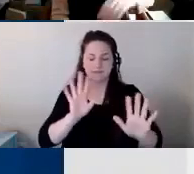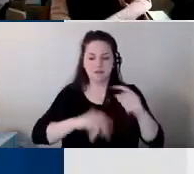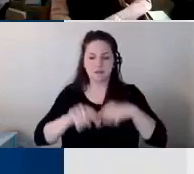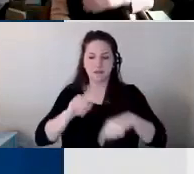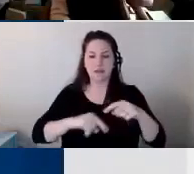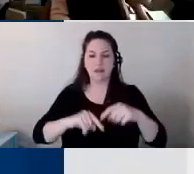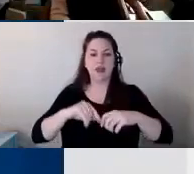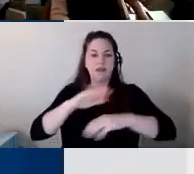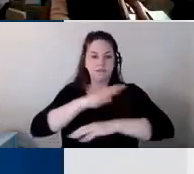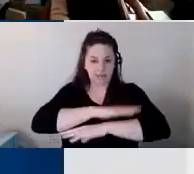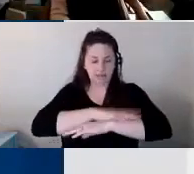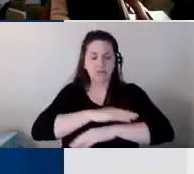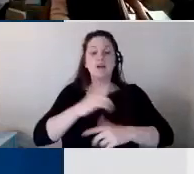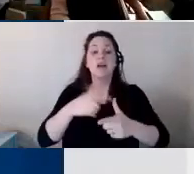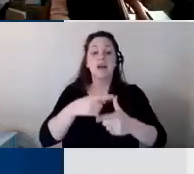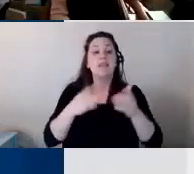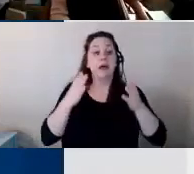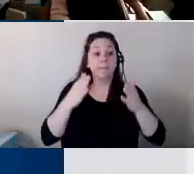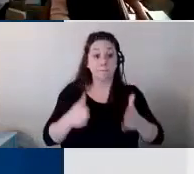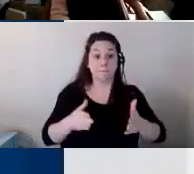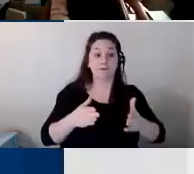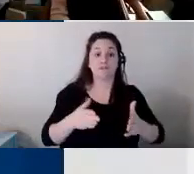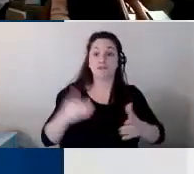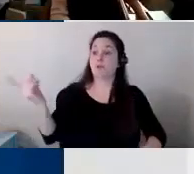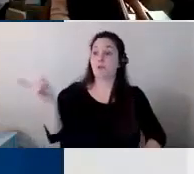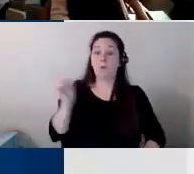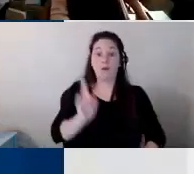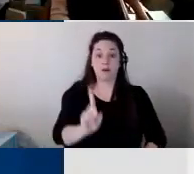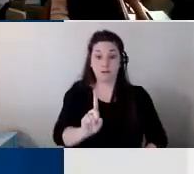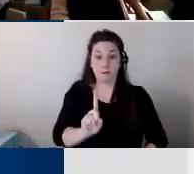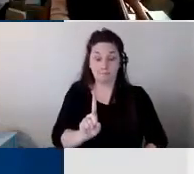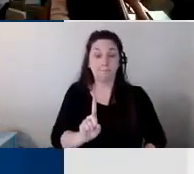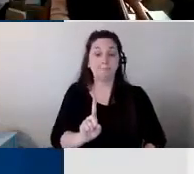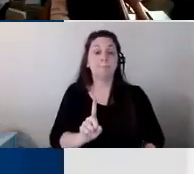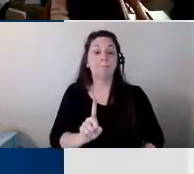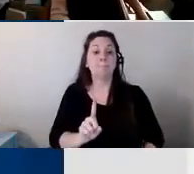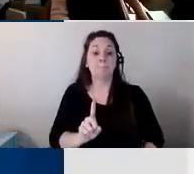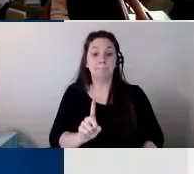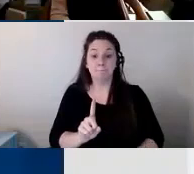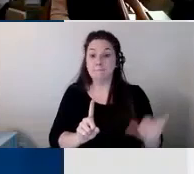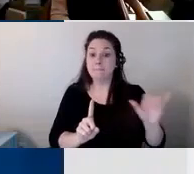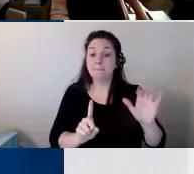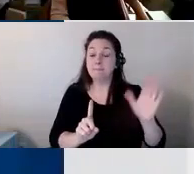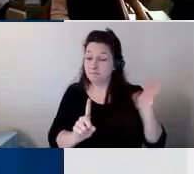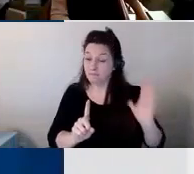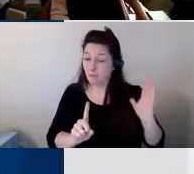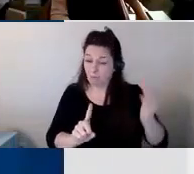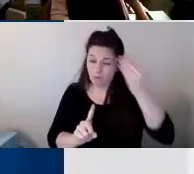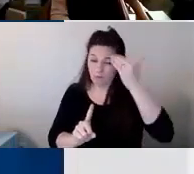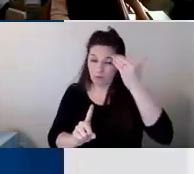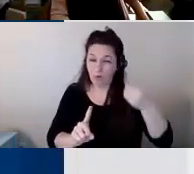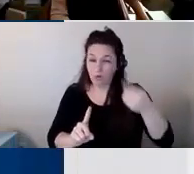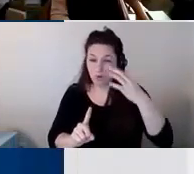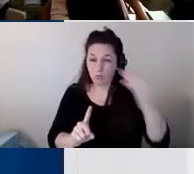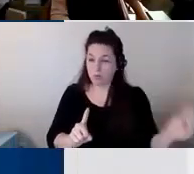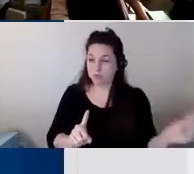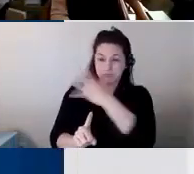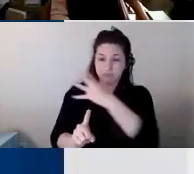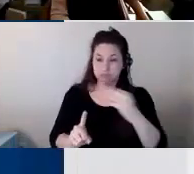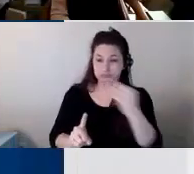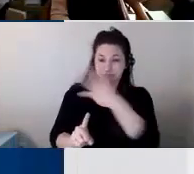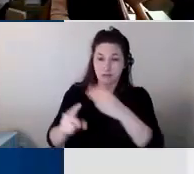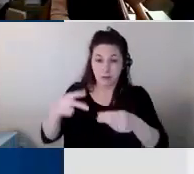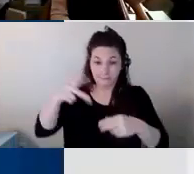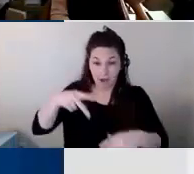table, and then the person who goes to the podium, as you would have projected your PowerPoint onto